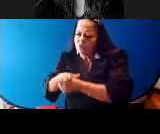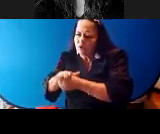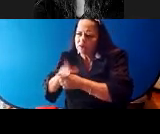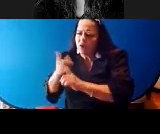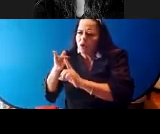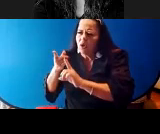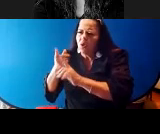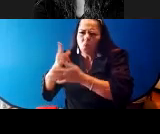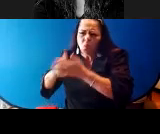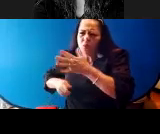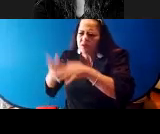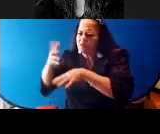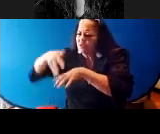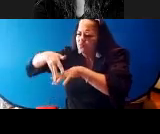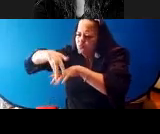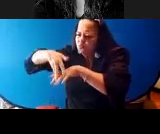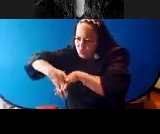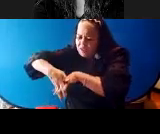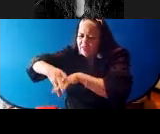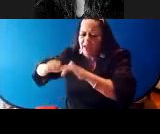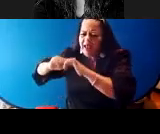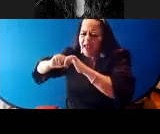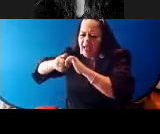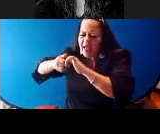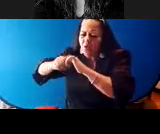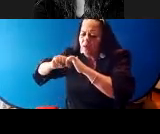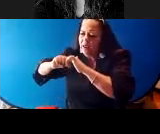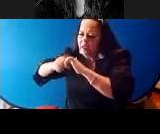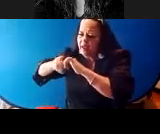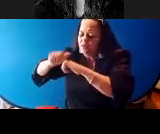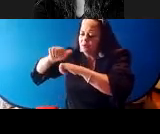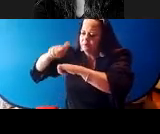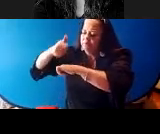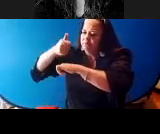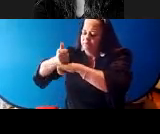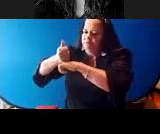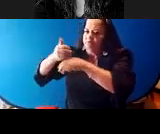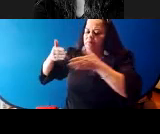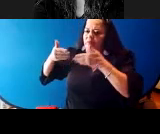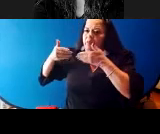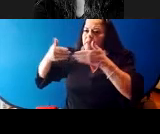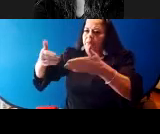things that need to happen in order to heal that and begin like a restorative path forward?